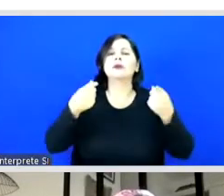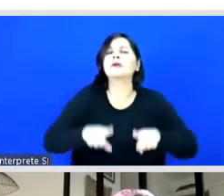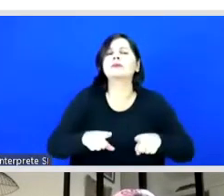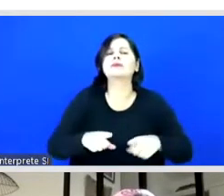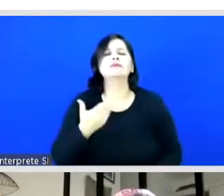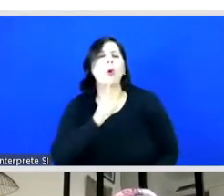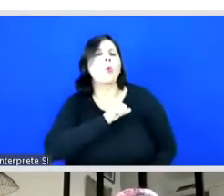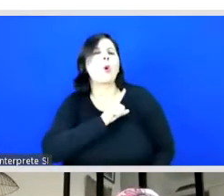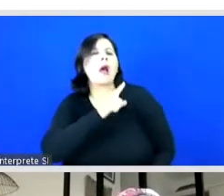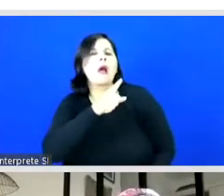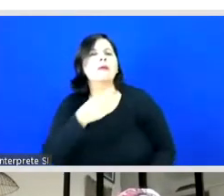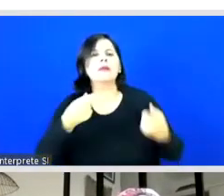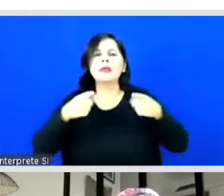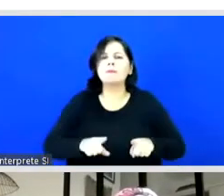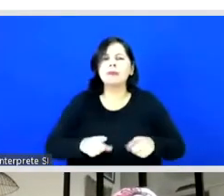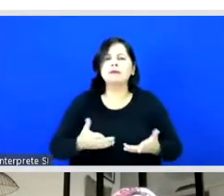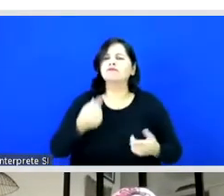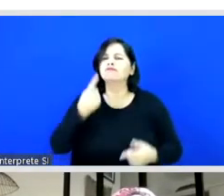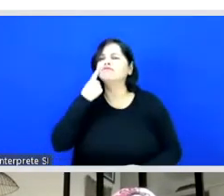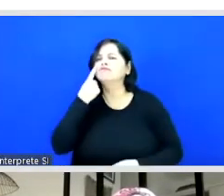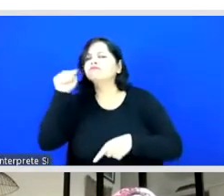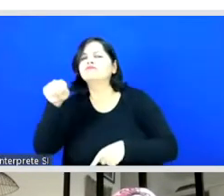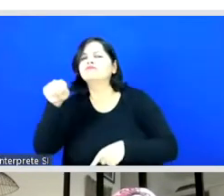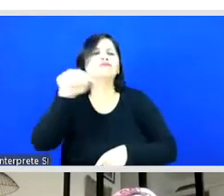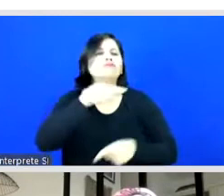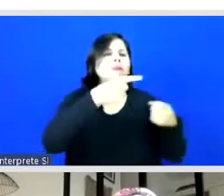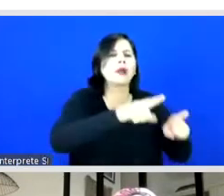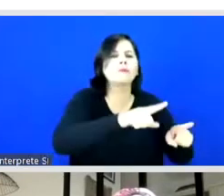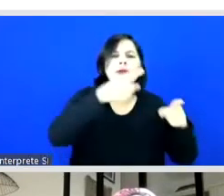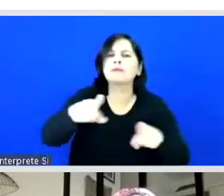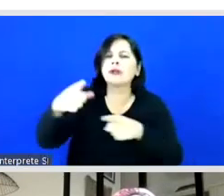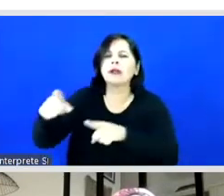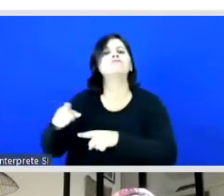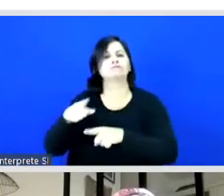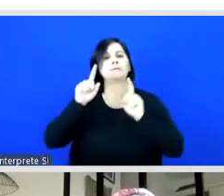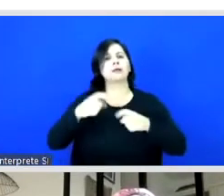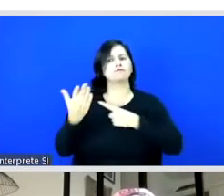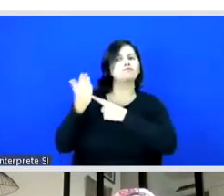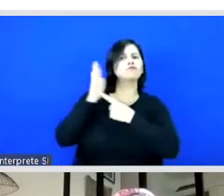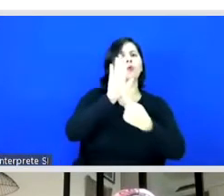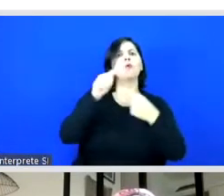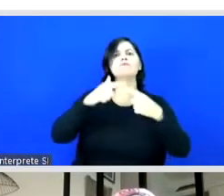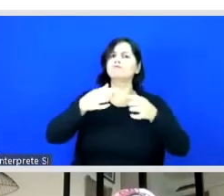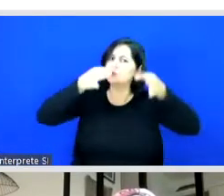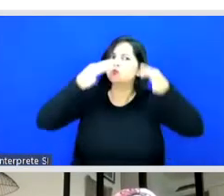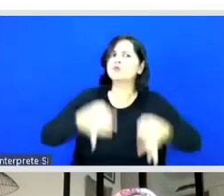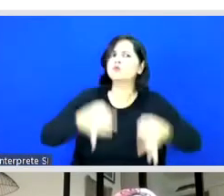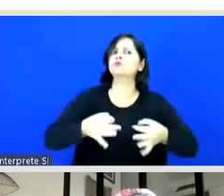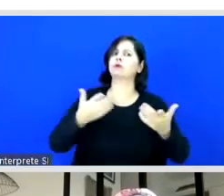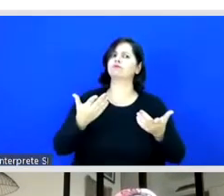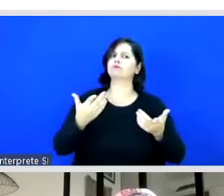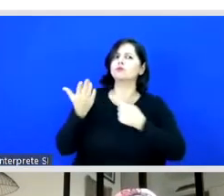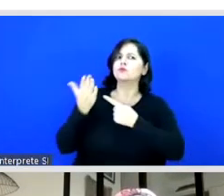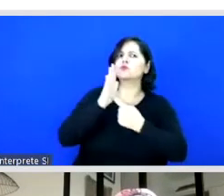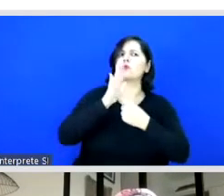us, knowing that the impacts are so unfair in how they affect Black and brown people. That's the racial